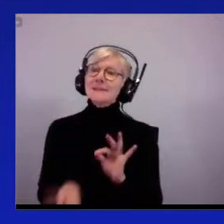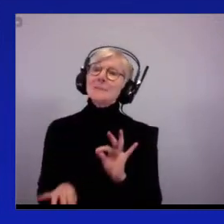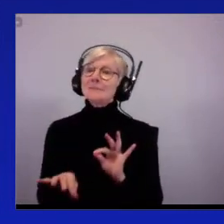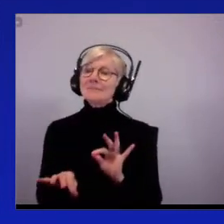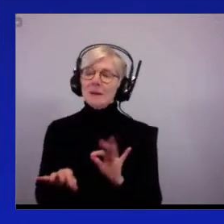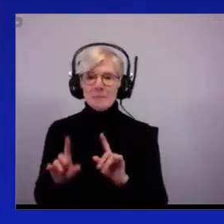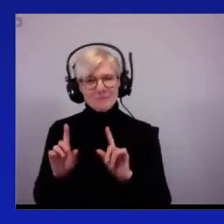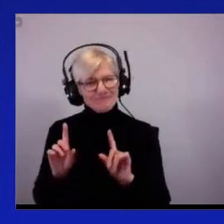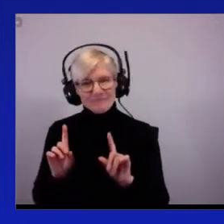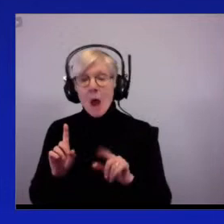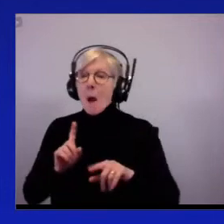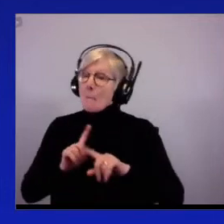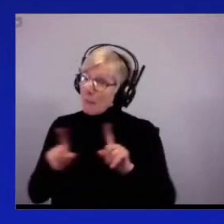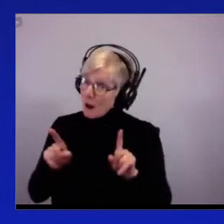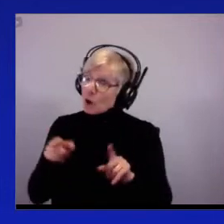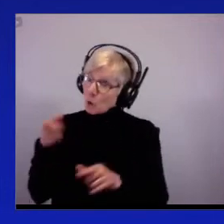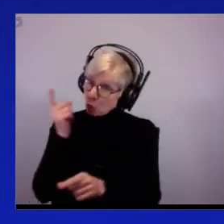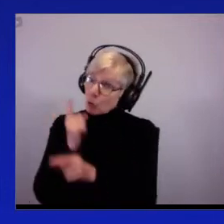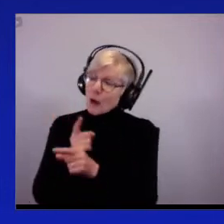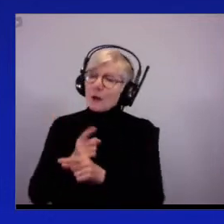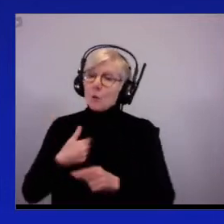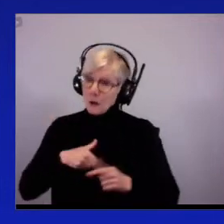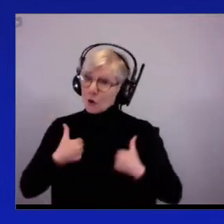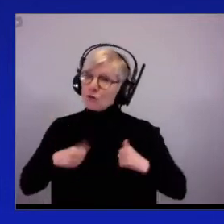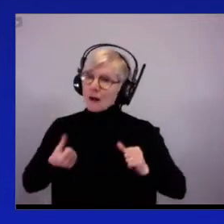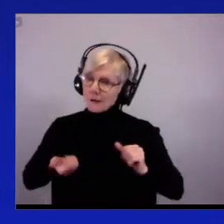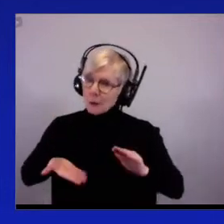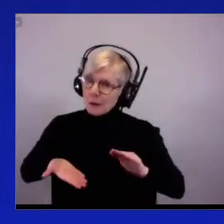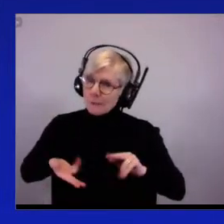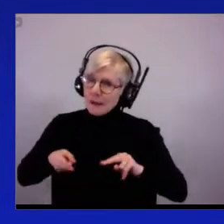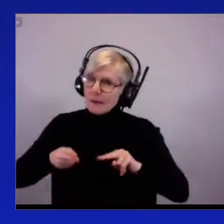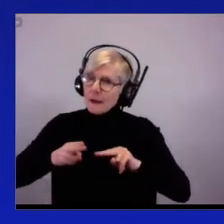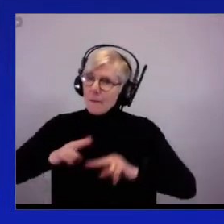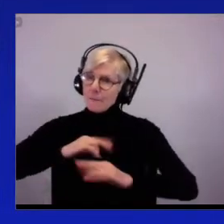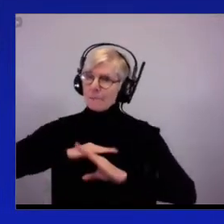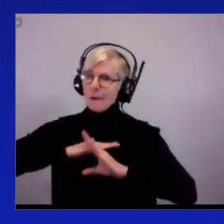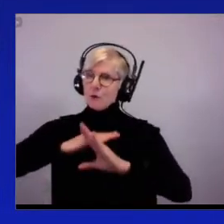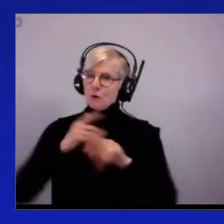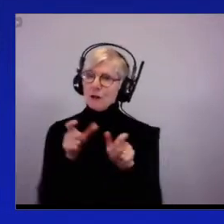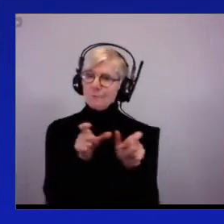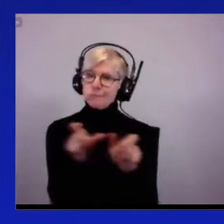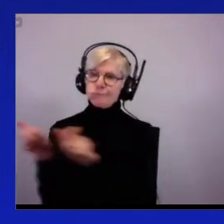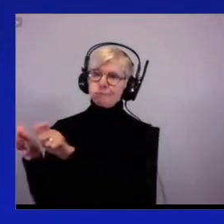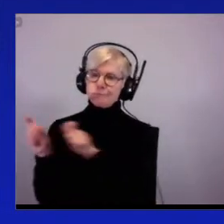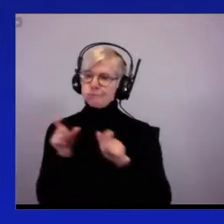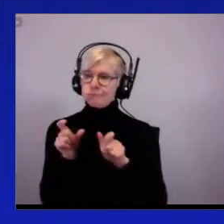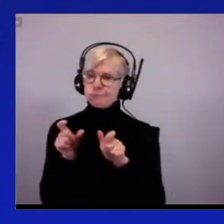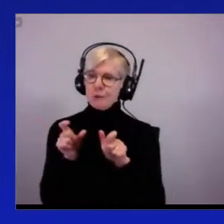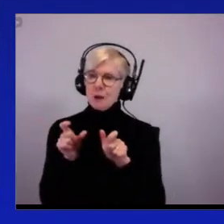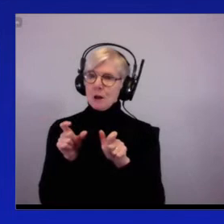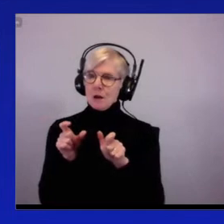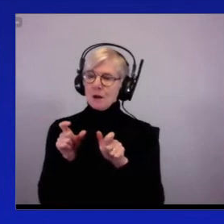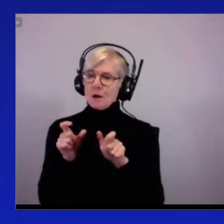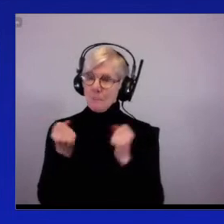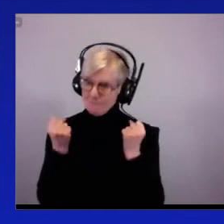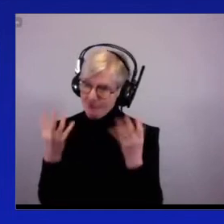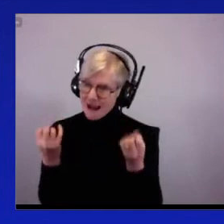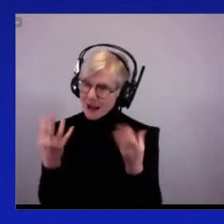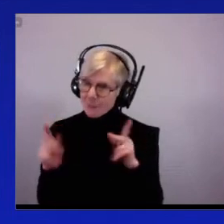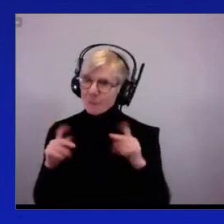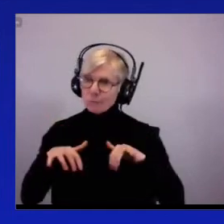in terms of what we're trying to do is build up enough immunity in the population to decrease COVID